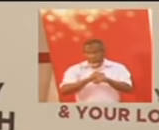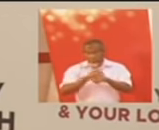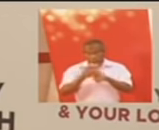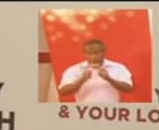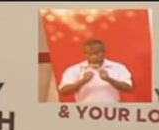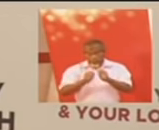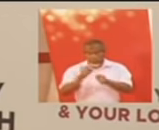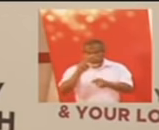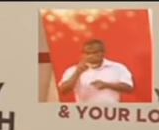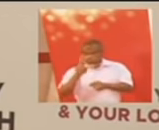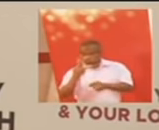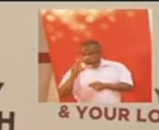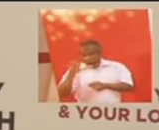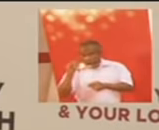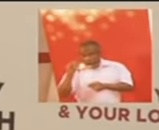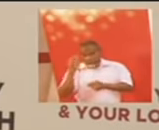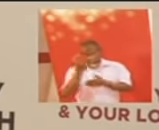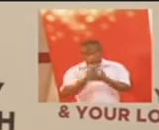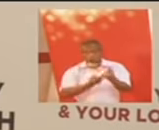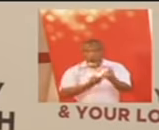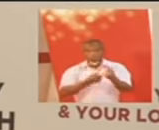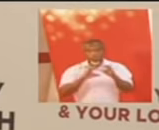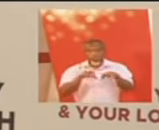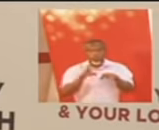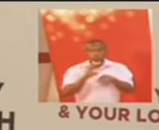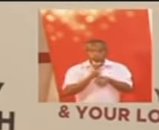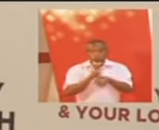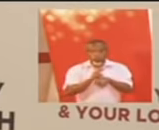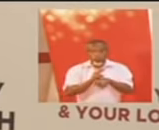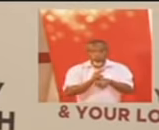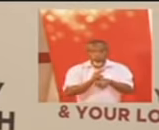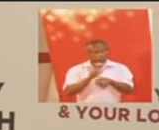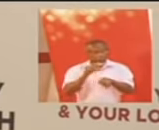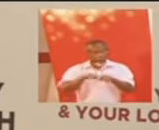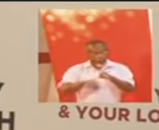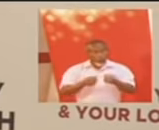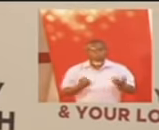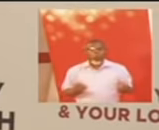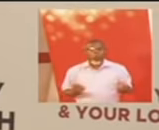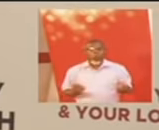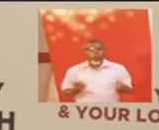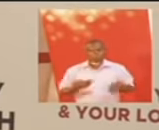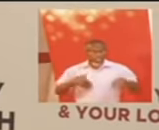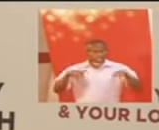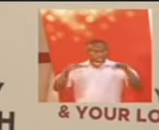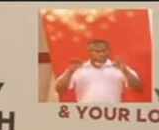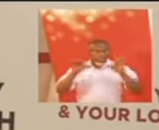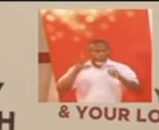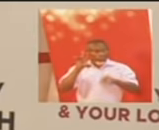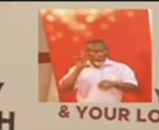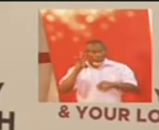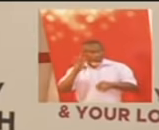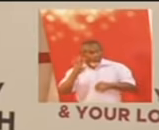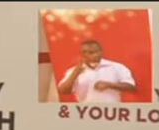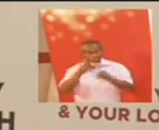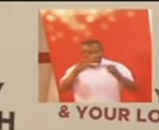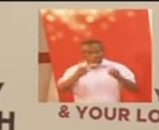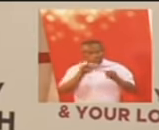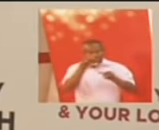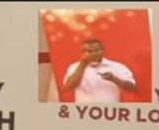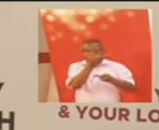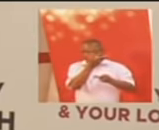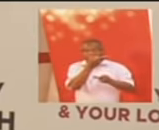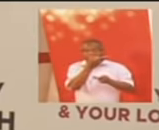Indies. So we actually gave up 74 spaces, 42 at Cambalandra and 32